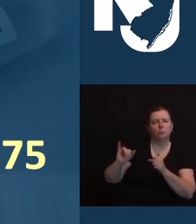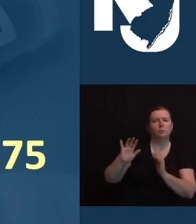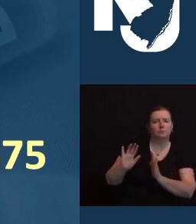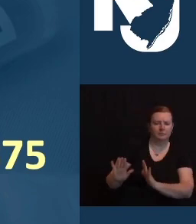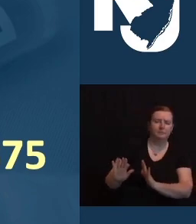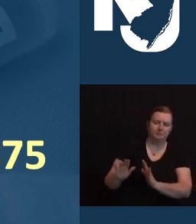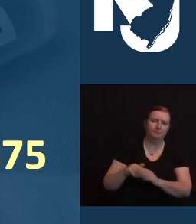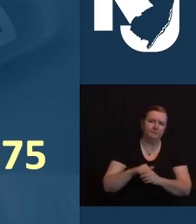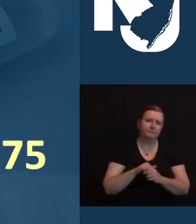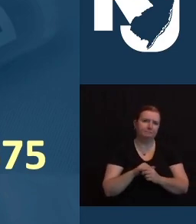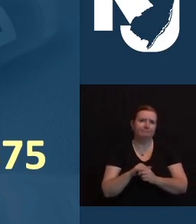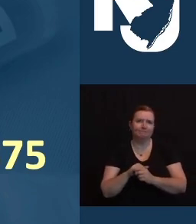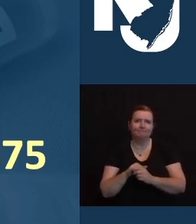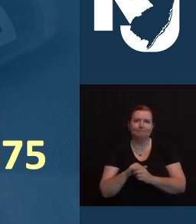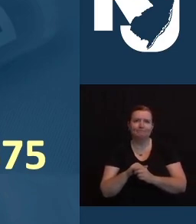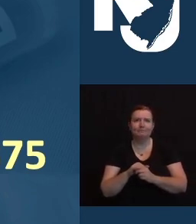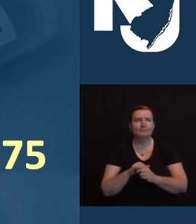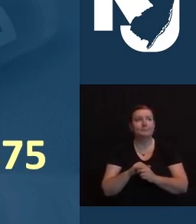COVID-19 deaths currently stands at